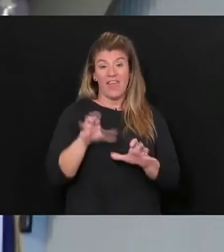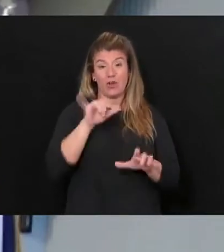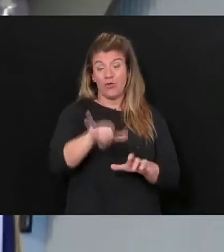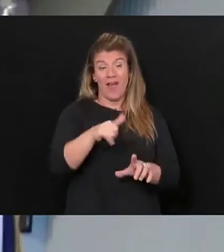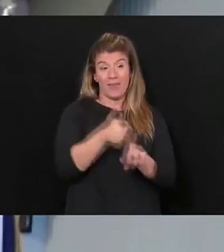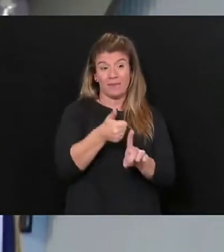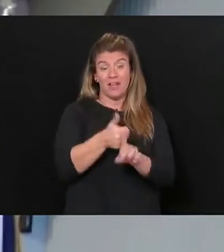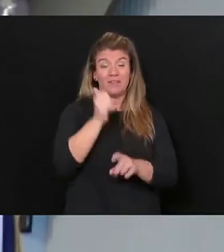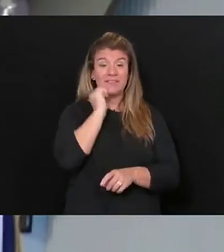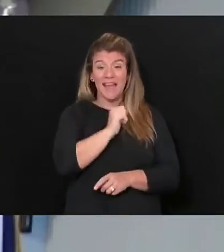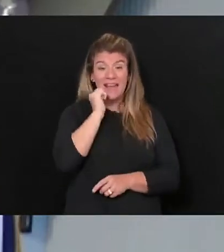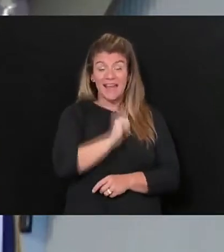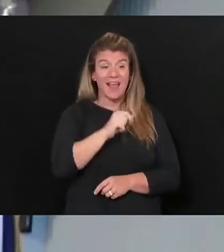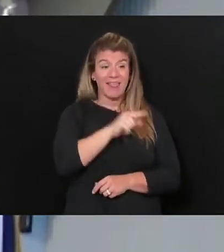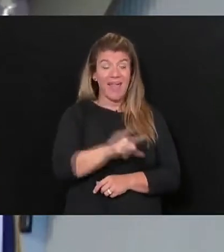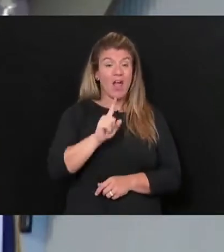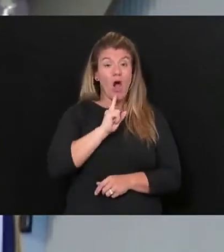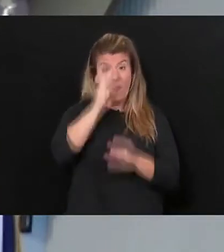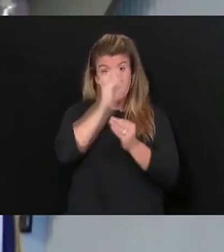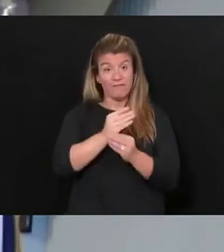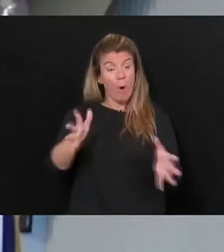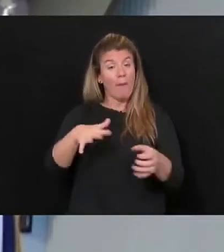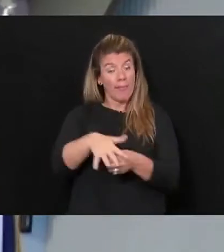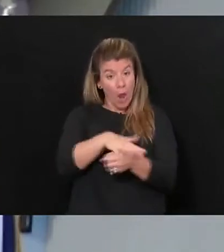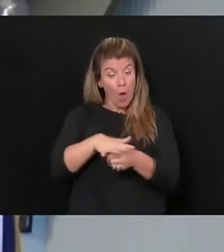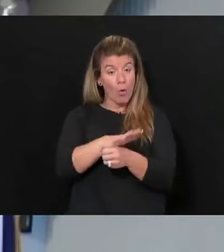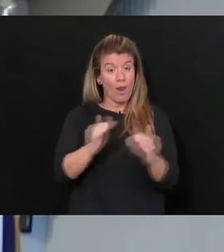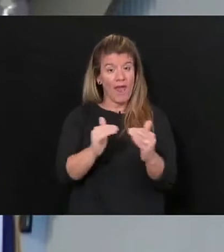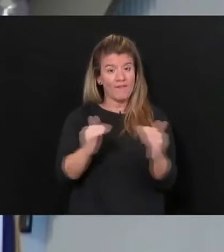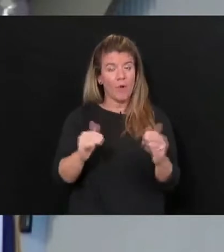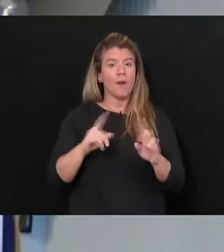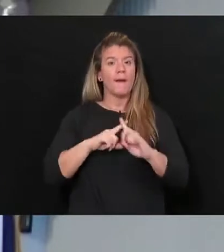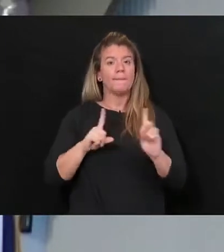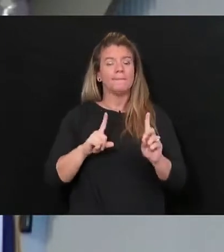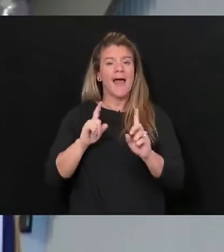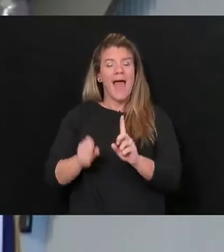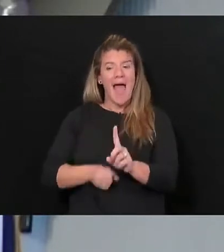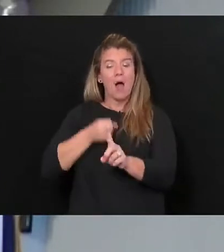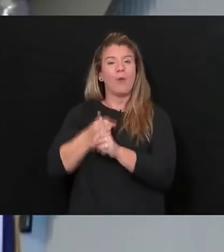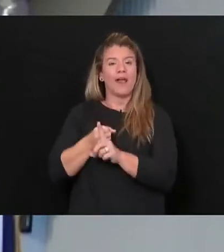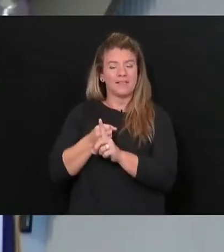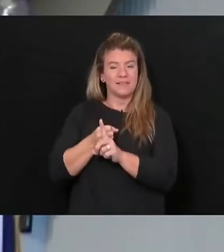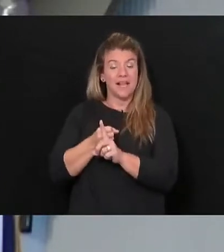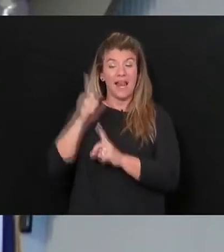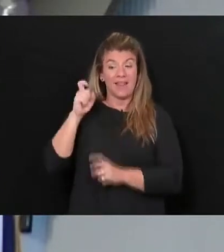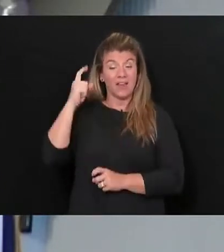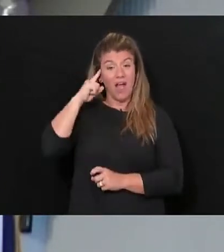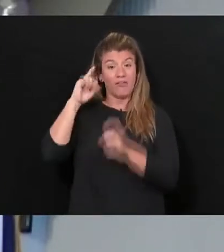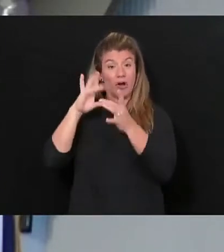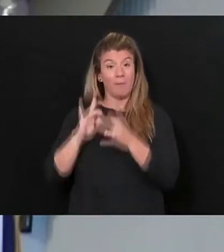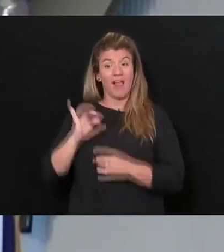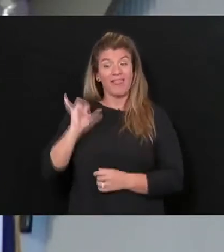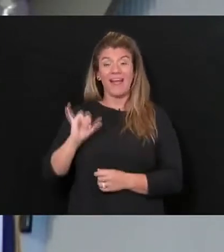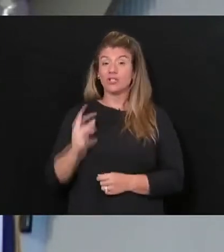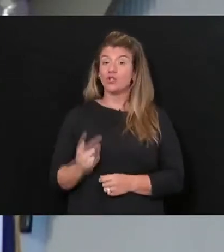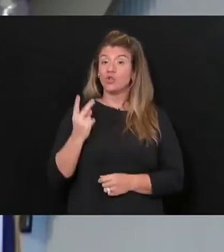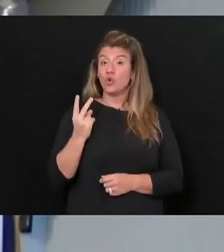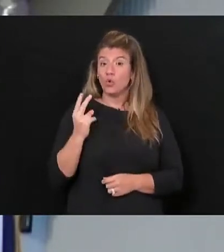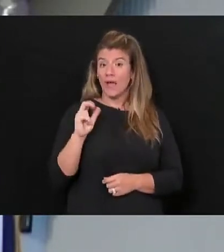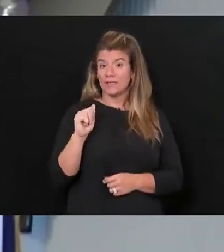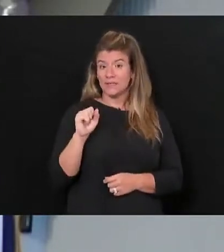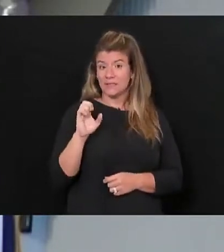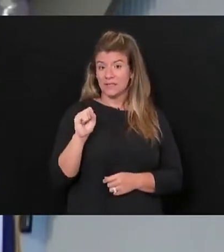newspapers. So they are informed at a local level of a school case. However, outbreaks, as the governor mentioned earlier, are 2 cases that are